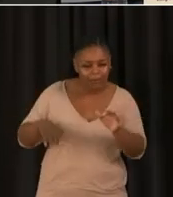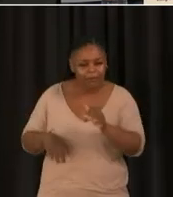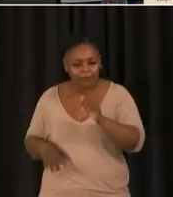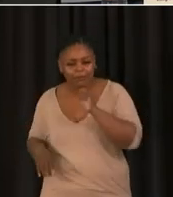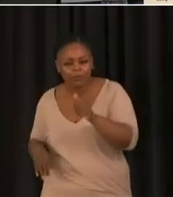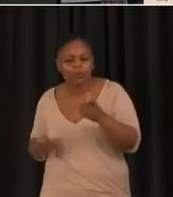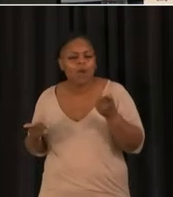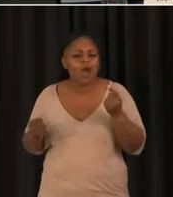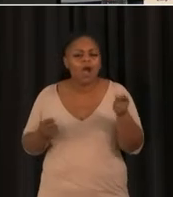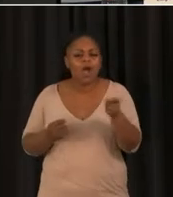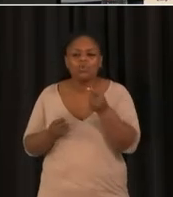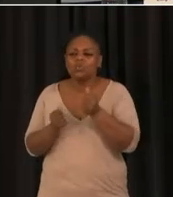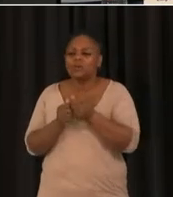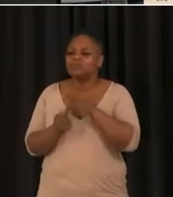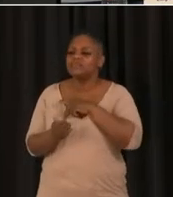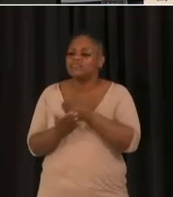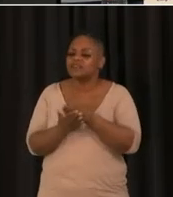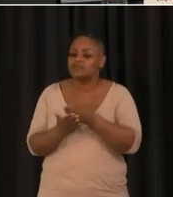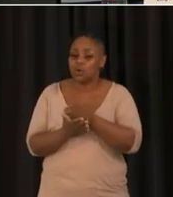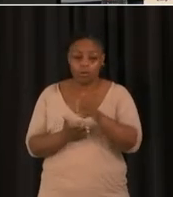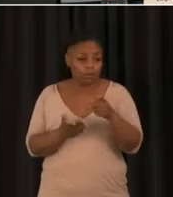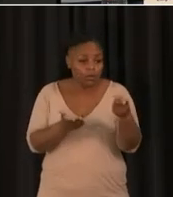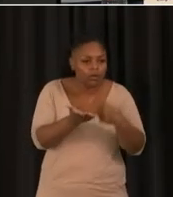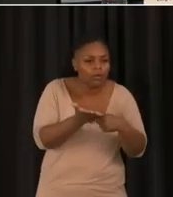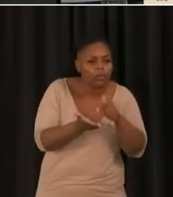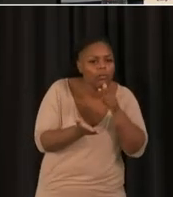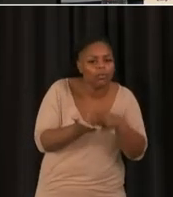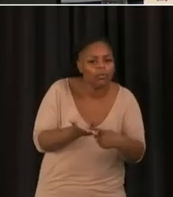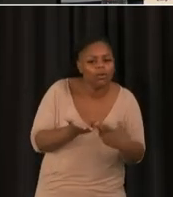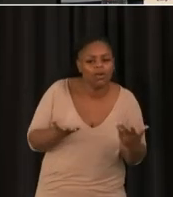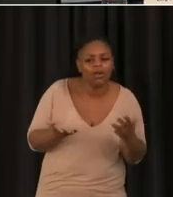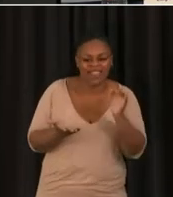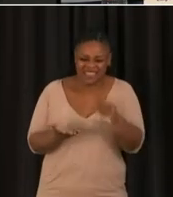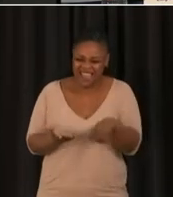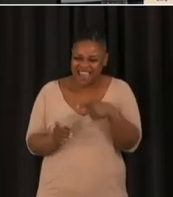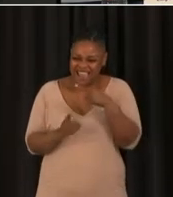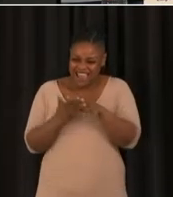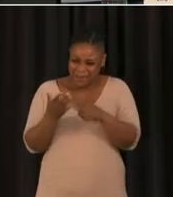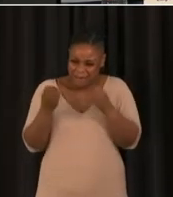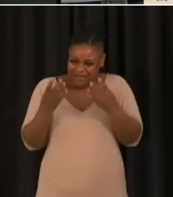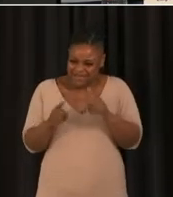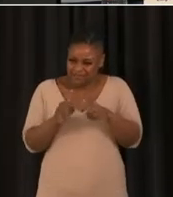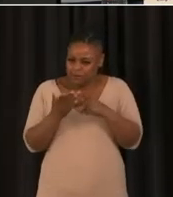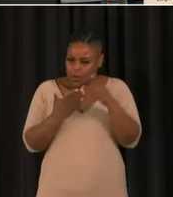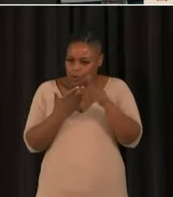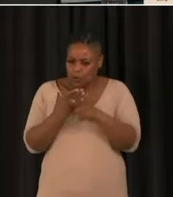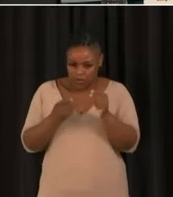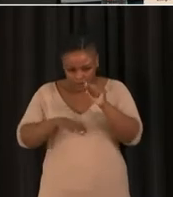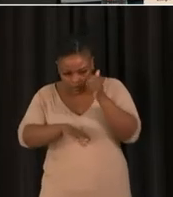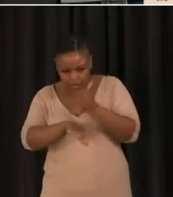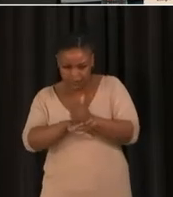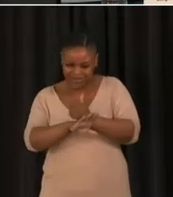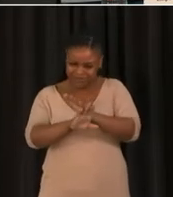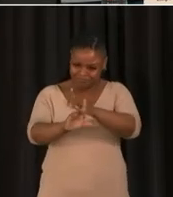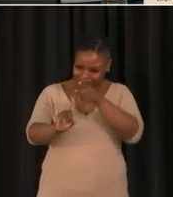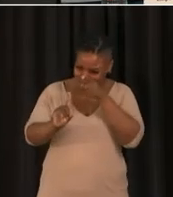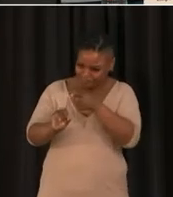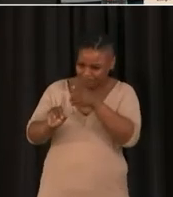on DC program, we partner to develop relationships with the financial institutions to